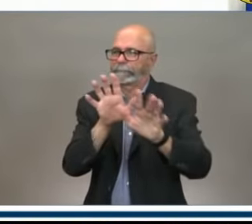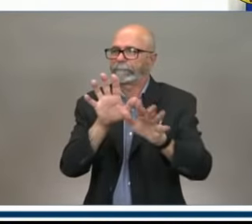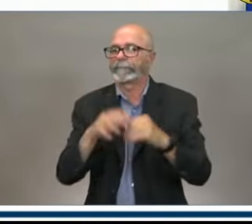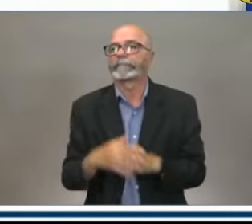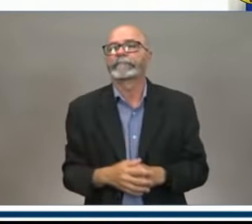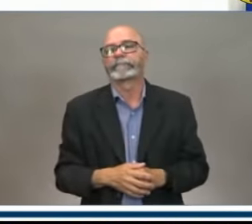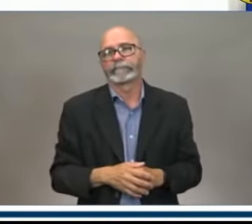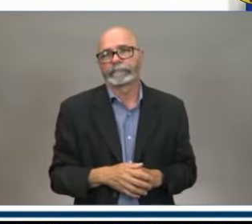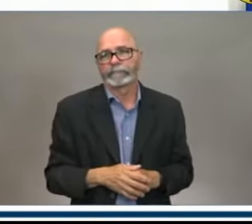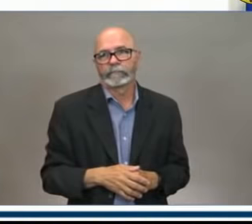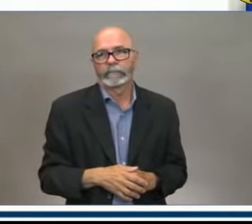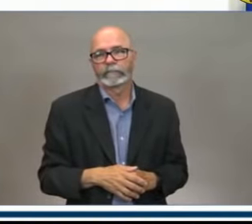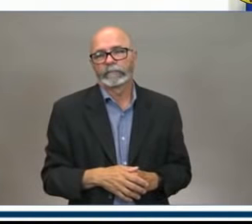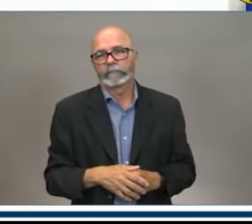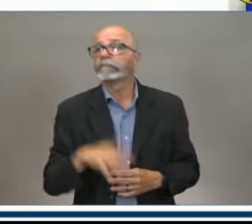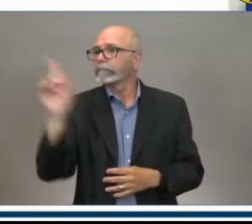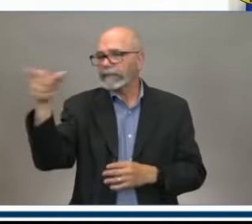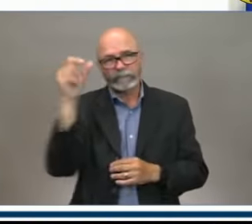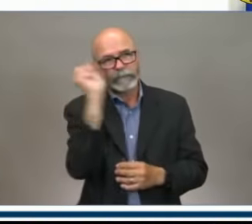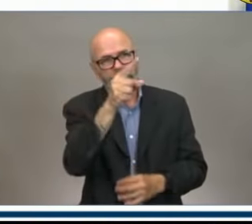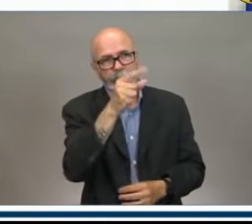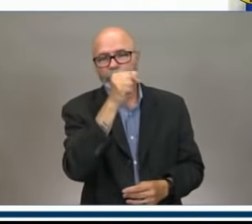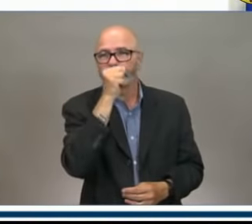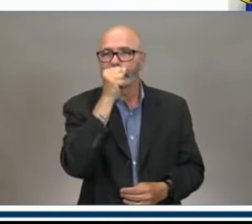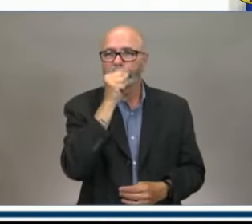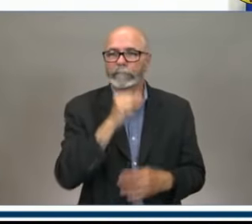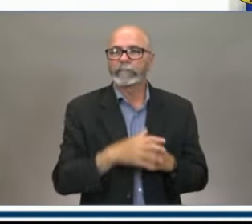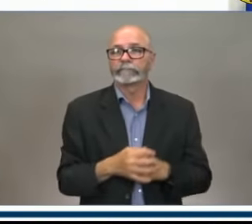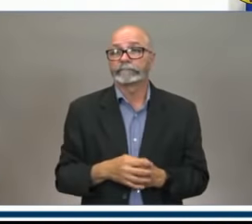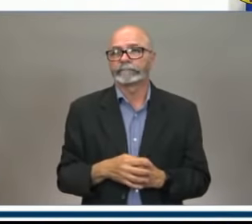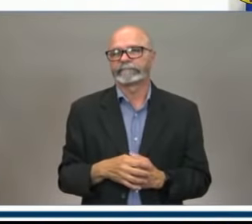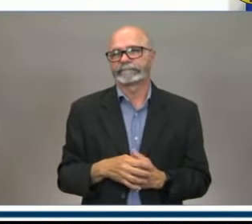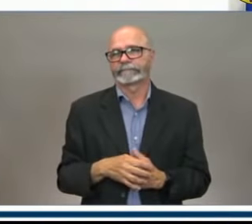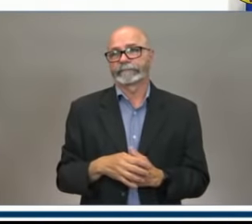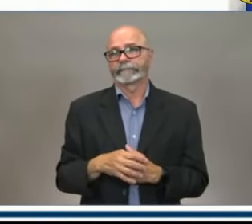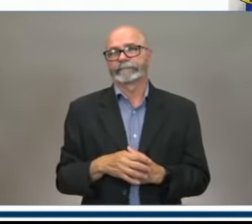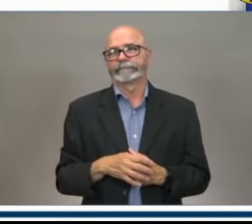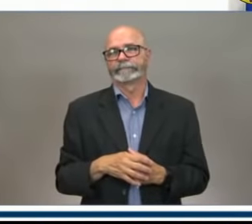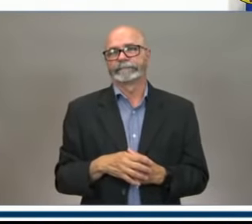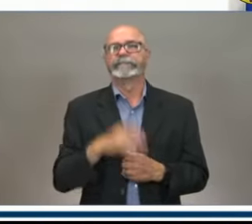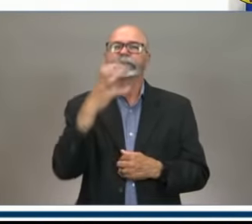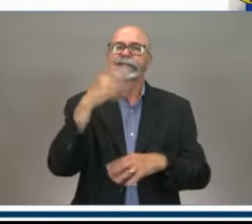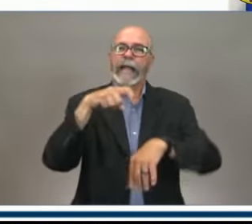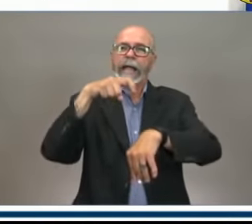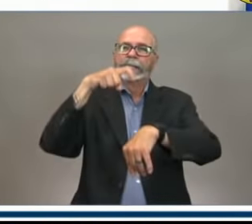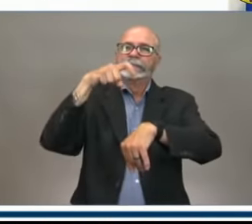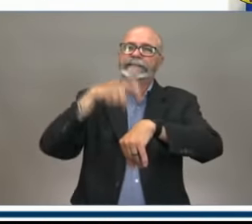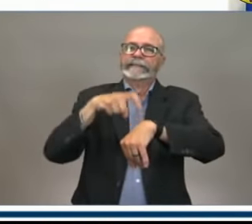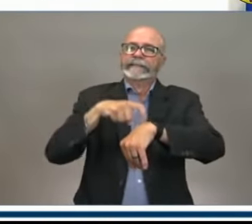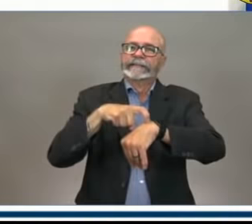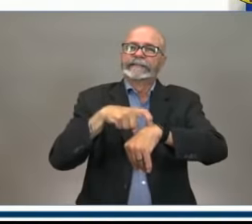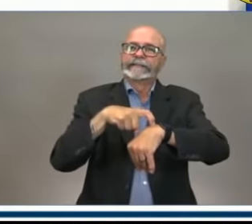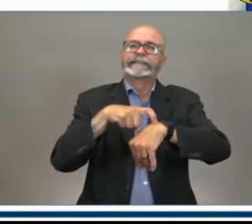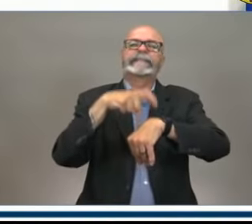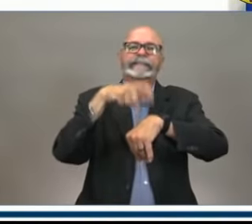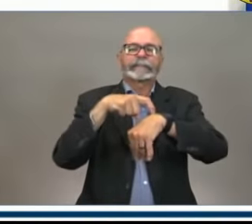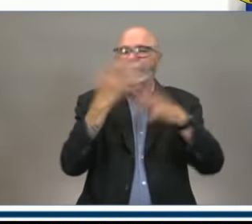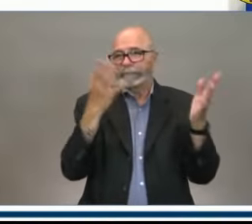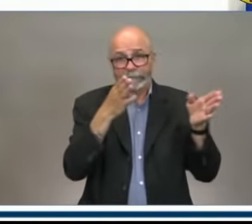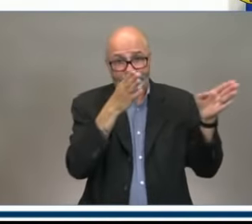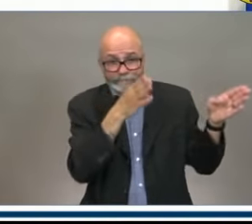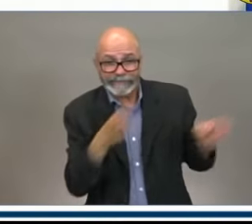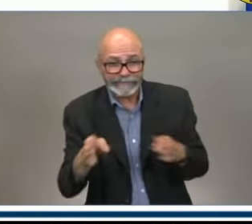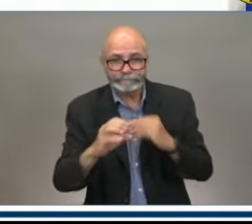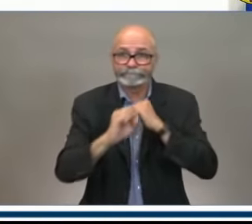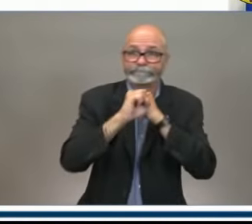The follow-up is, again, regarding time frames. In this case, with media, wondering when it may be possible for media to actually